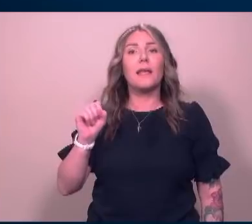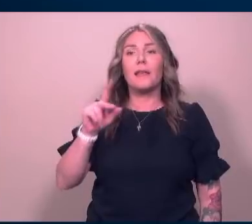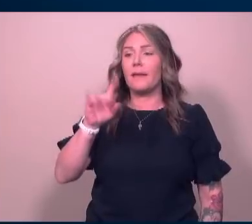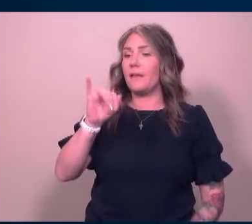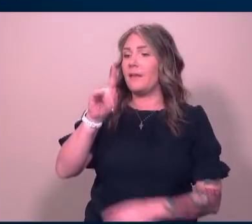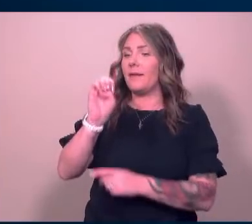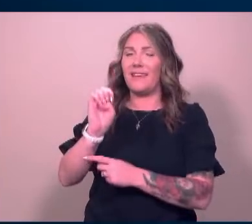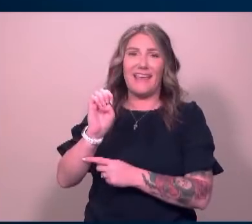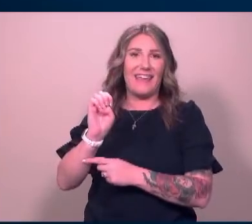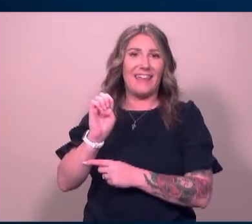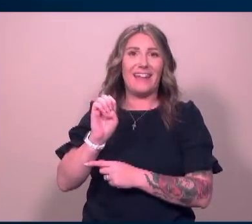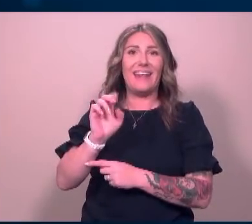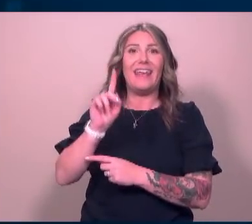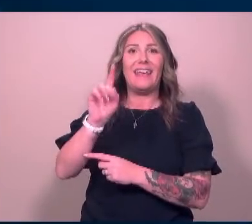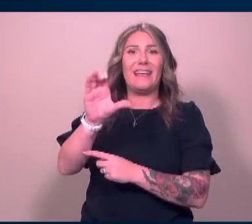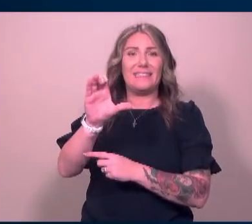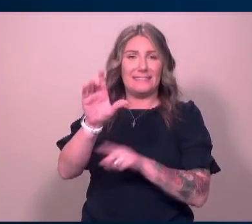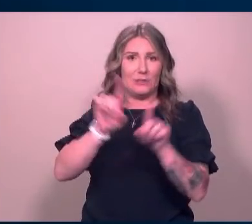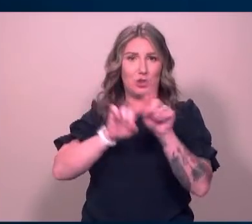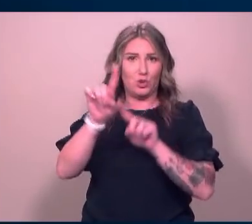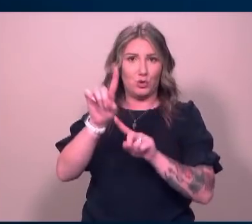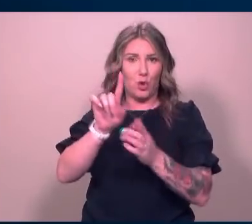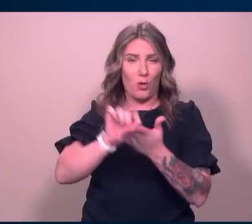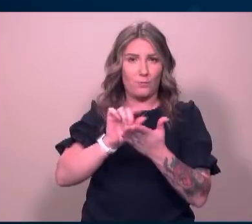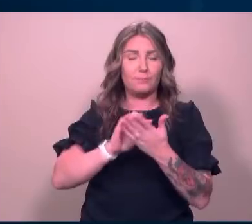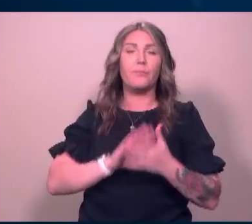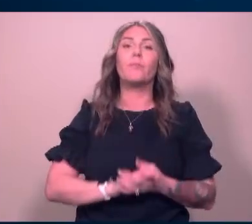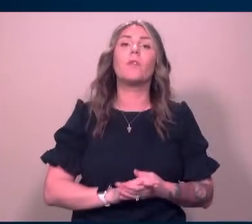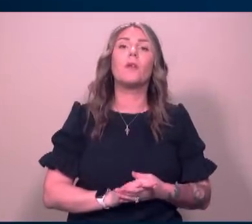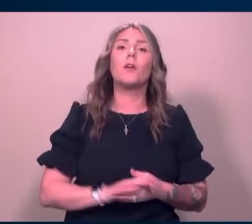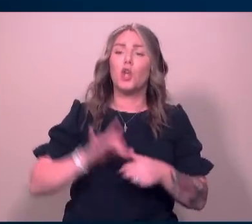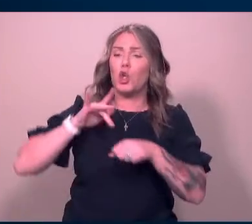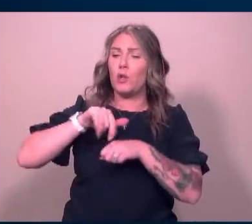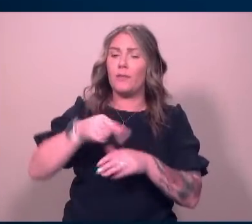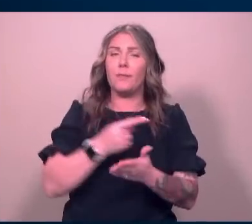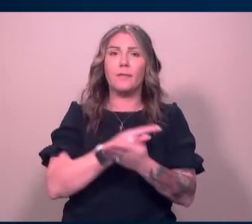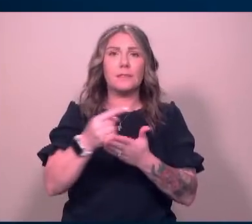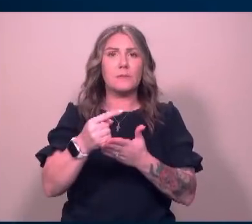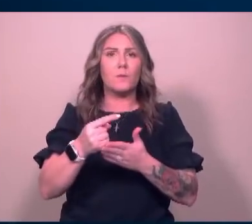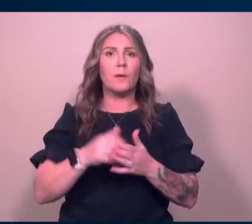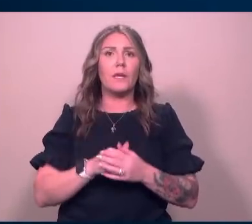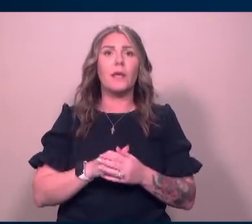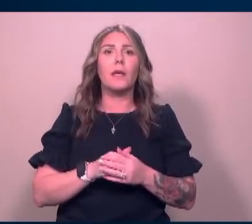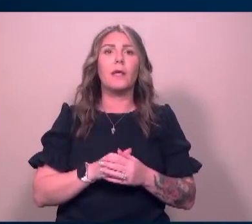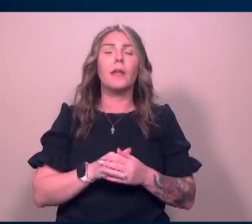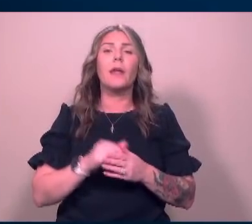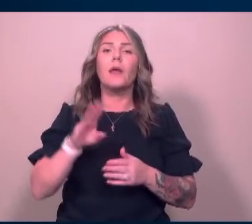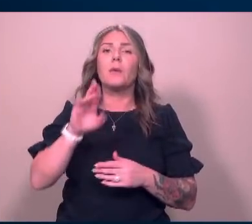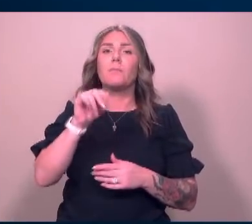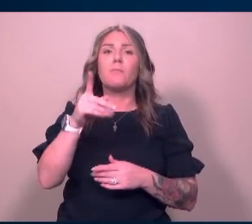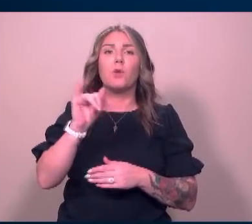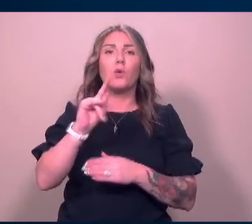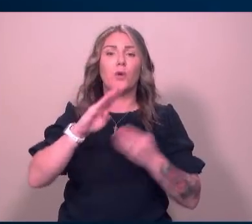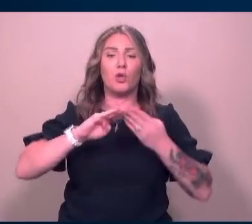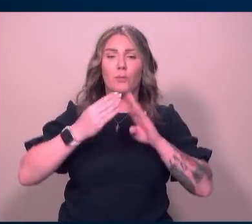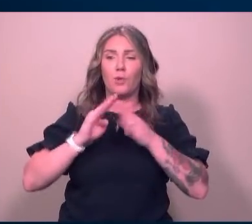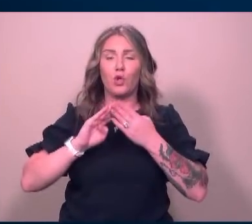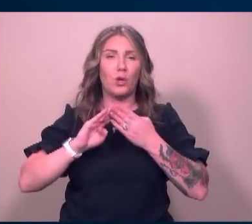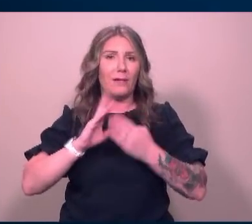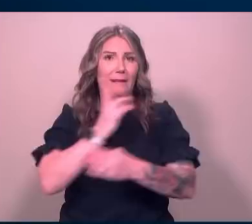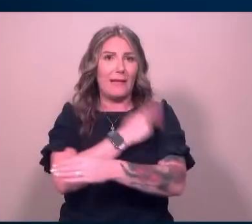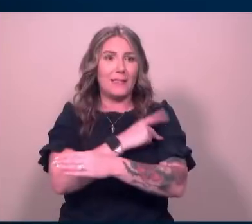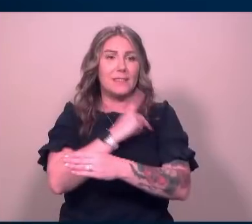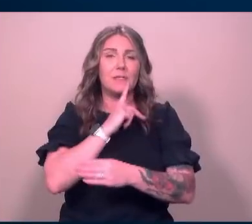Bernard at the Kansas City Star. Earlier this week, the Geary County Community Hospital announced that they were permanently closing